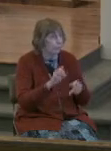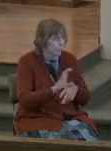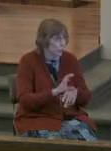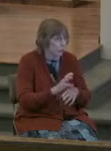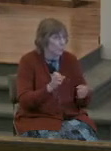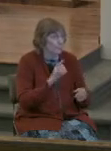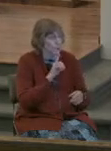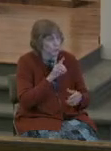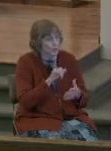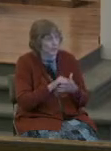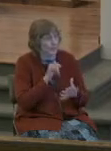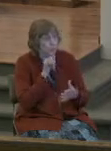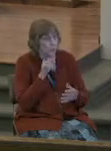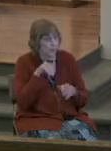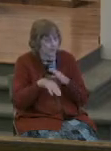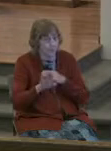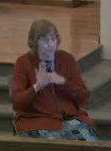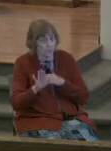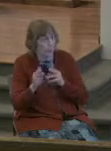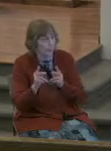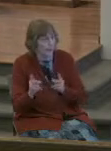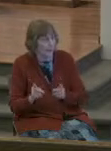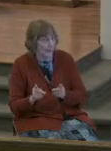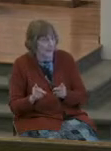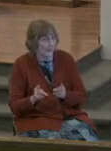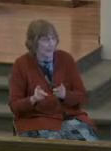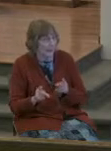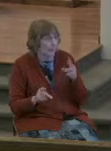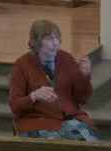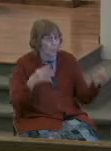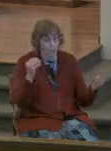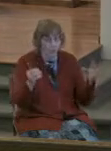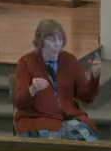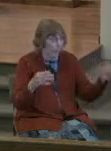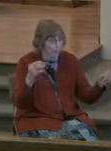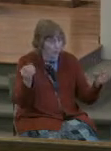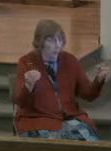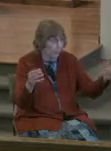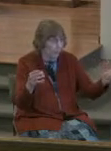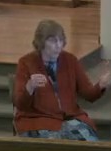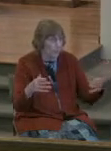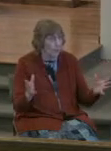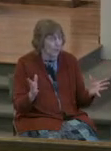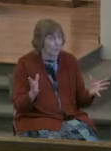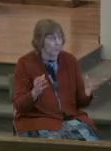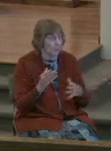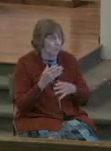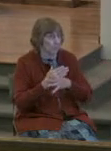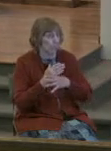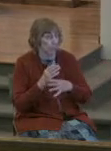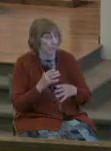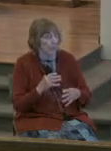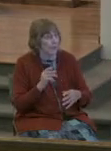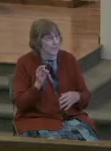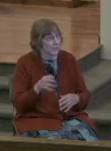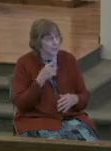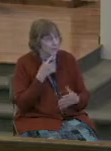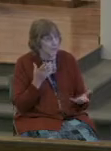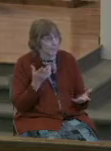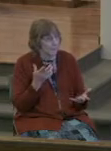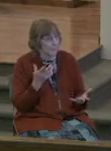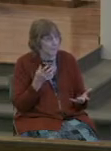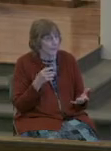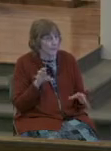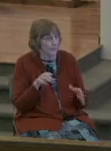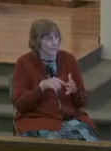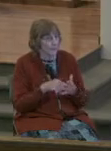just want to make sure we don't come into any place where you guys might be going out and soul winning or anything like that. And you know what their pastor said? We don't do